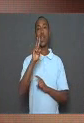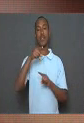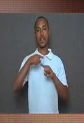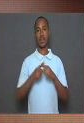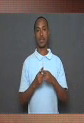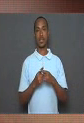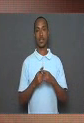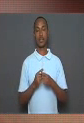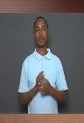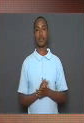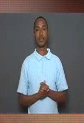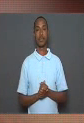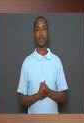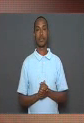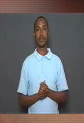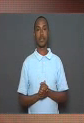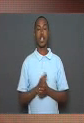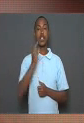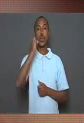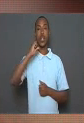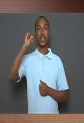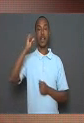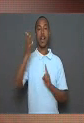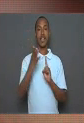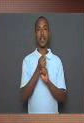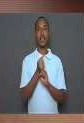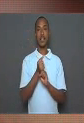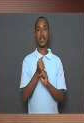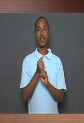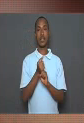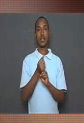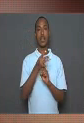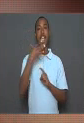grams. The theoretical yield will be